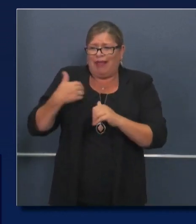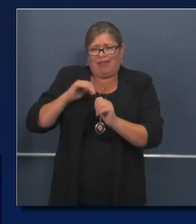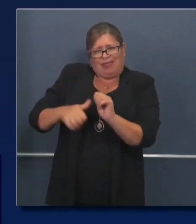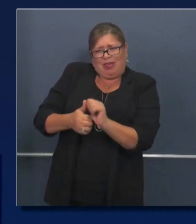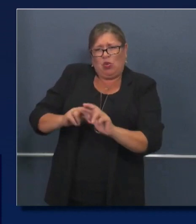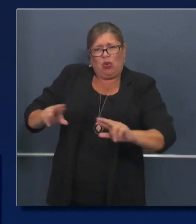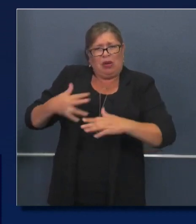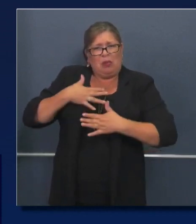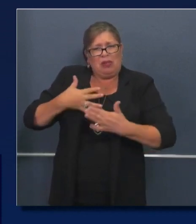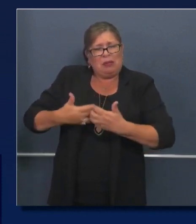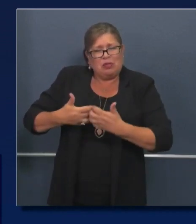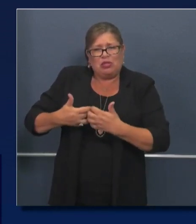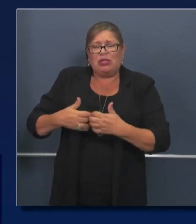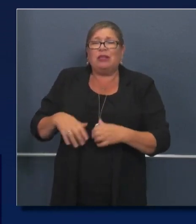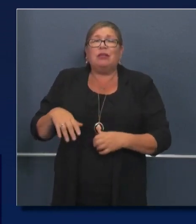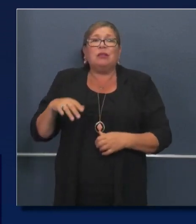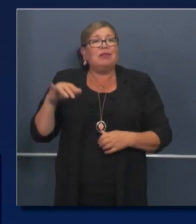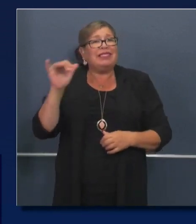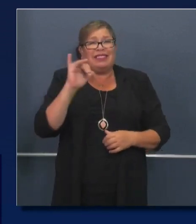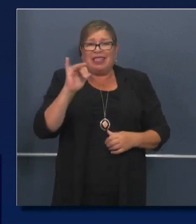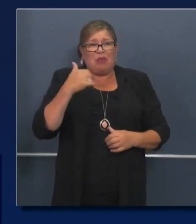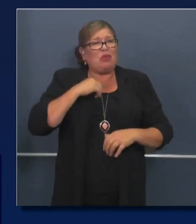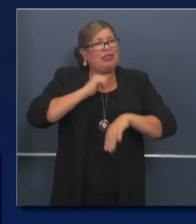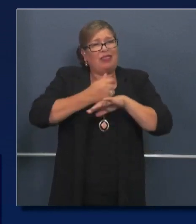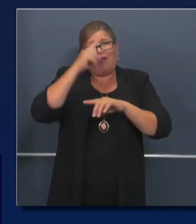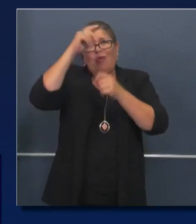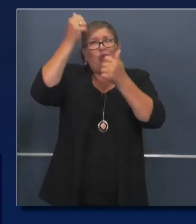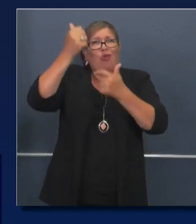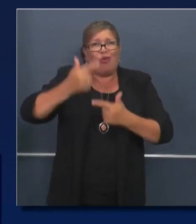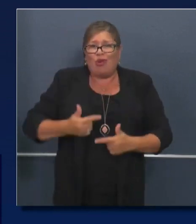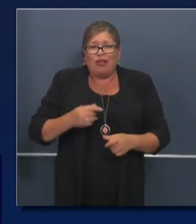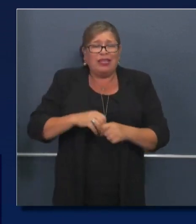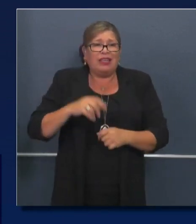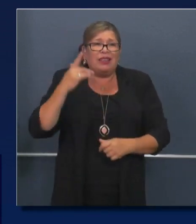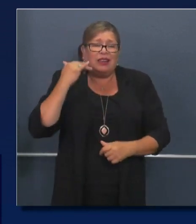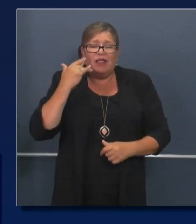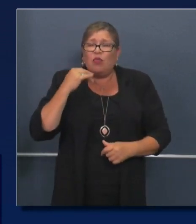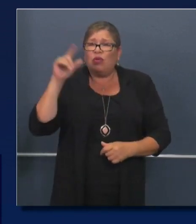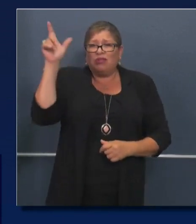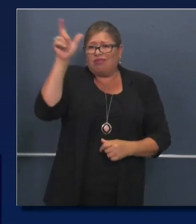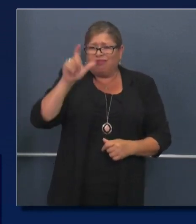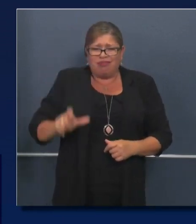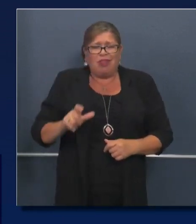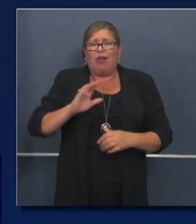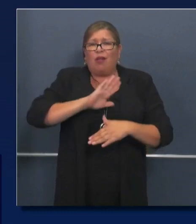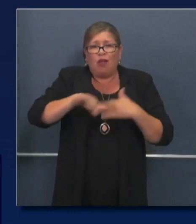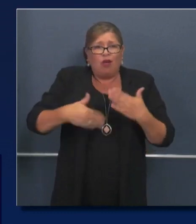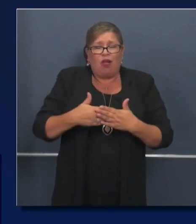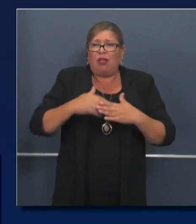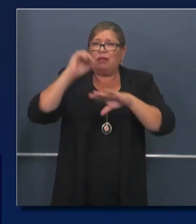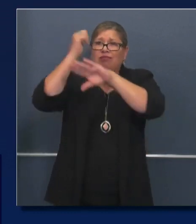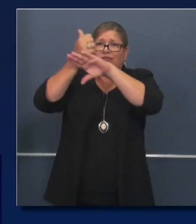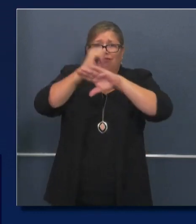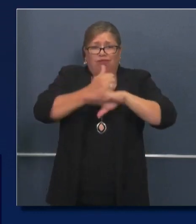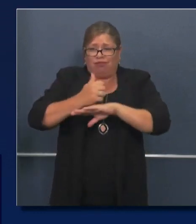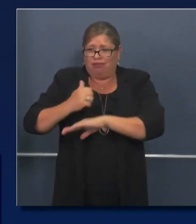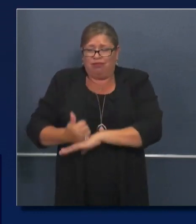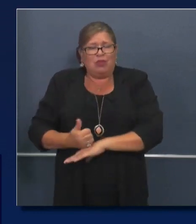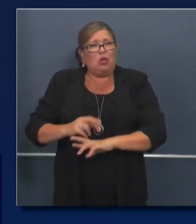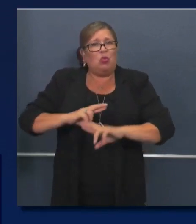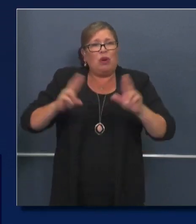doing targeted engagement. We did it in Kern County recently around skilled nursing facilities. We did it in Tulare County